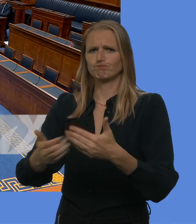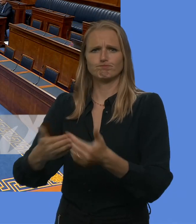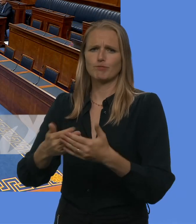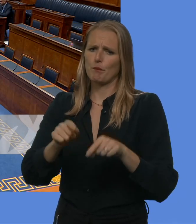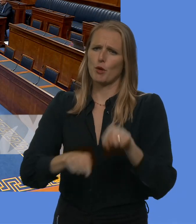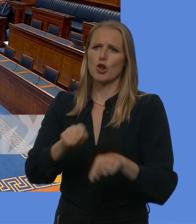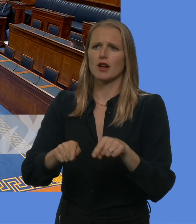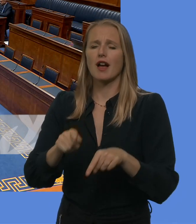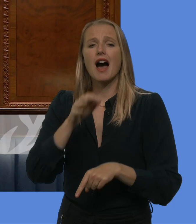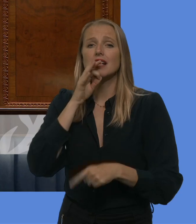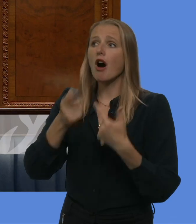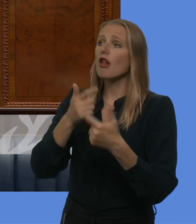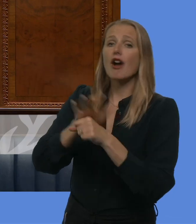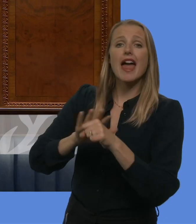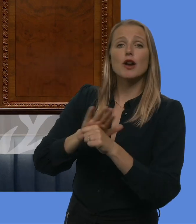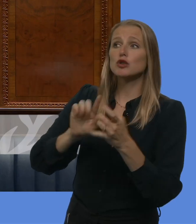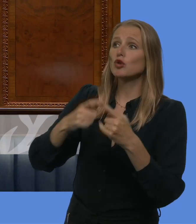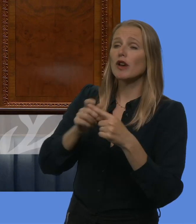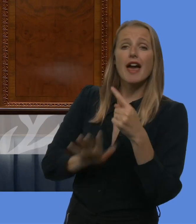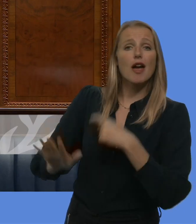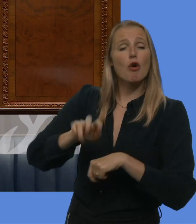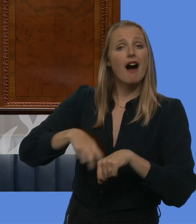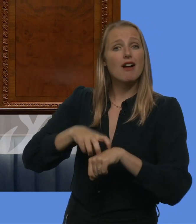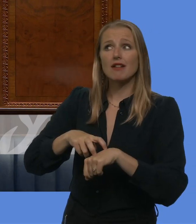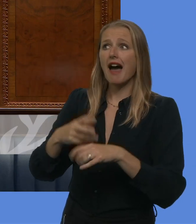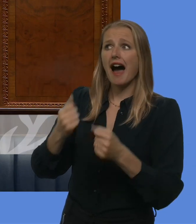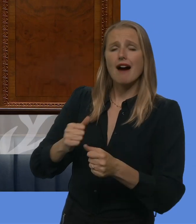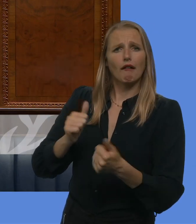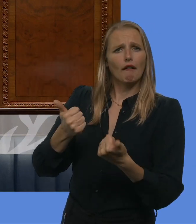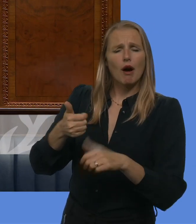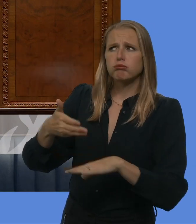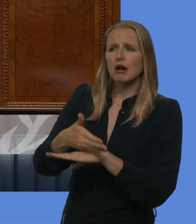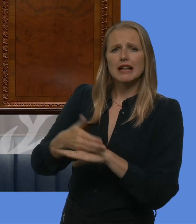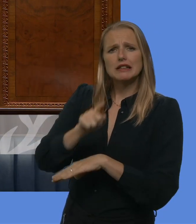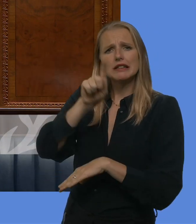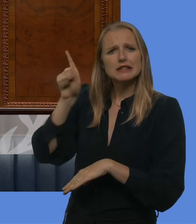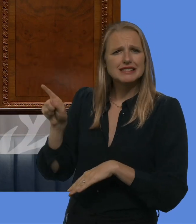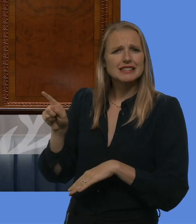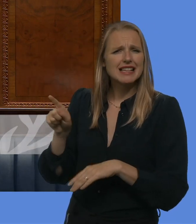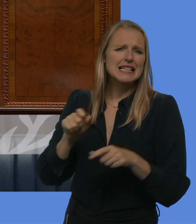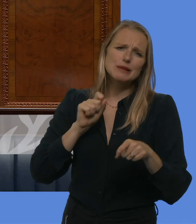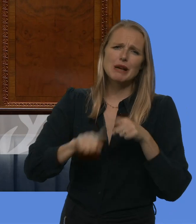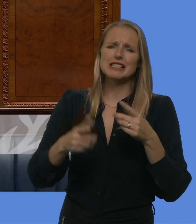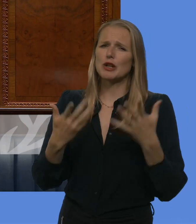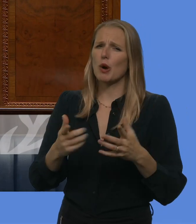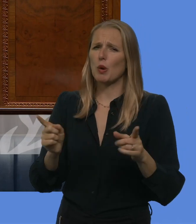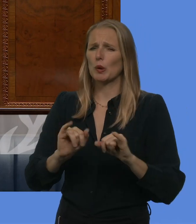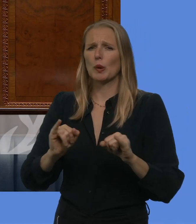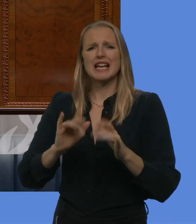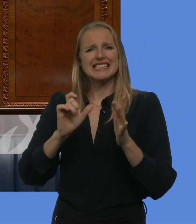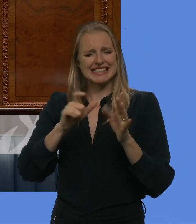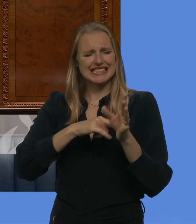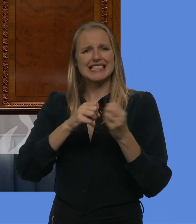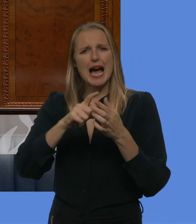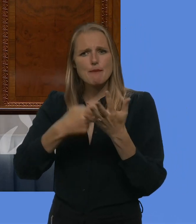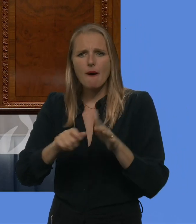best practice in other jurisdictions that we can learn from, particularly focusing on the ever-increasing rise of cyberbullying, which impacts children